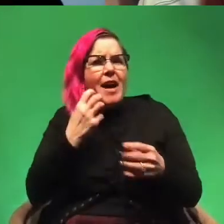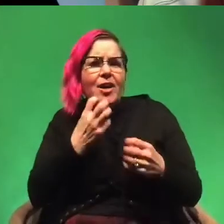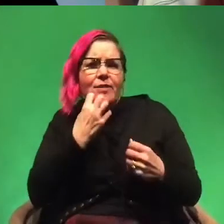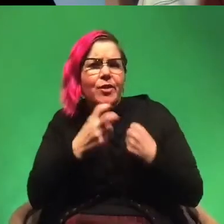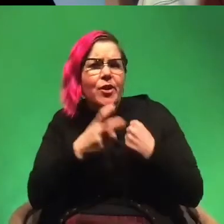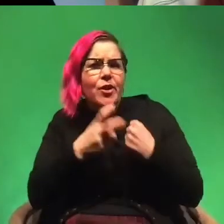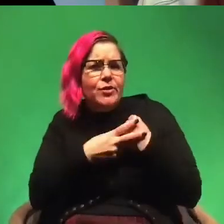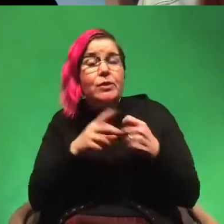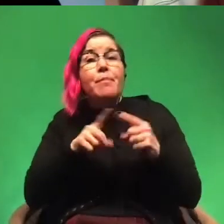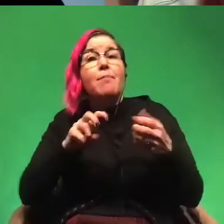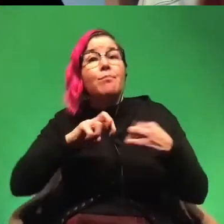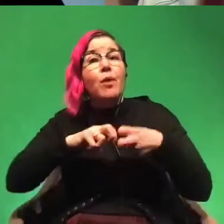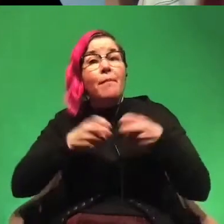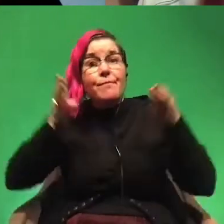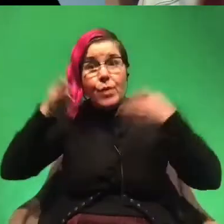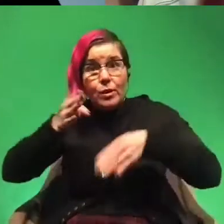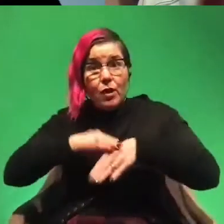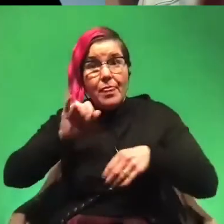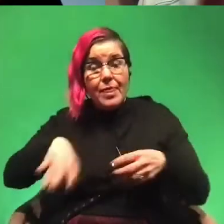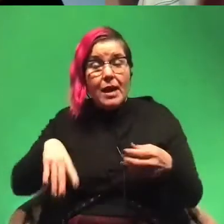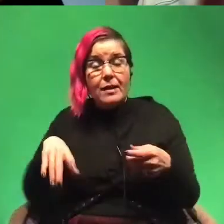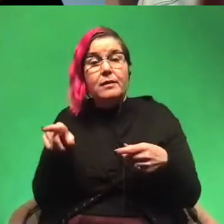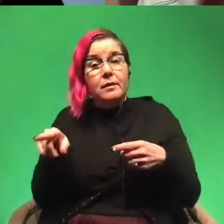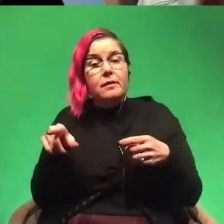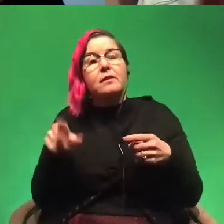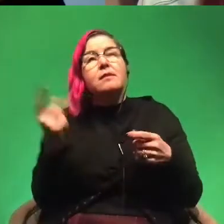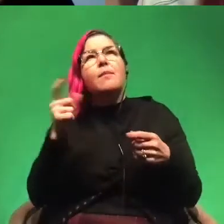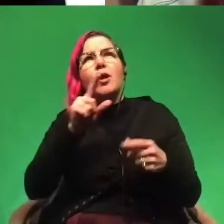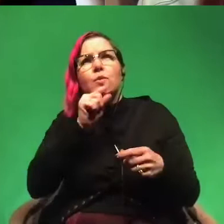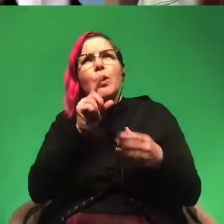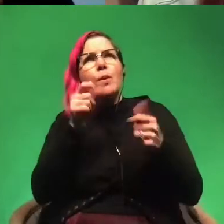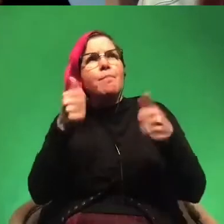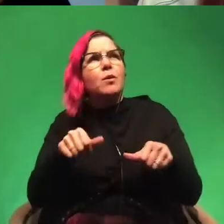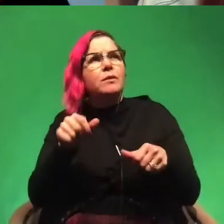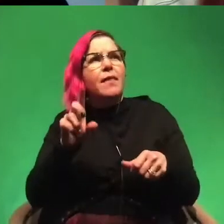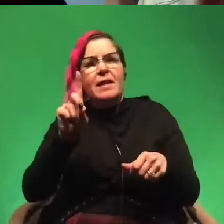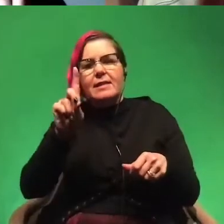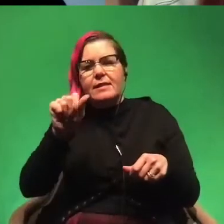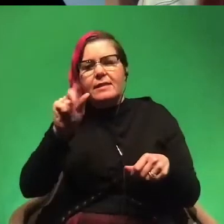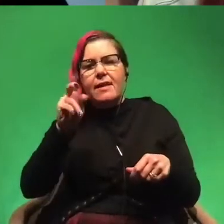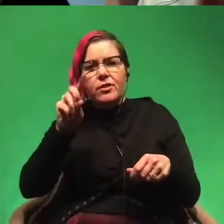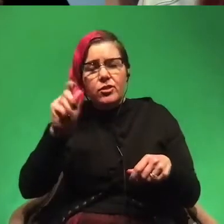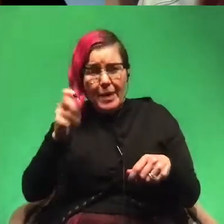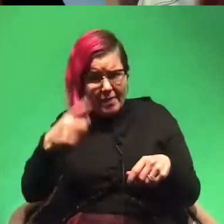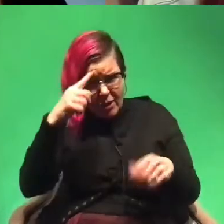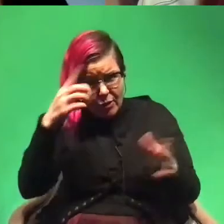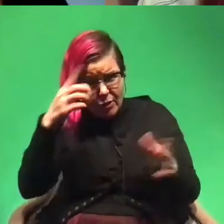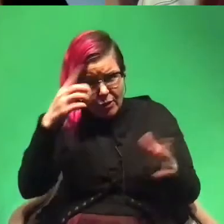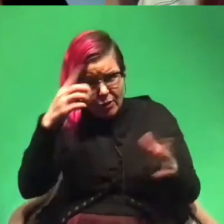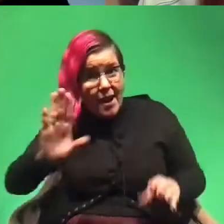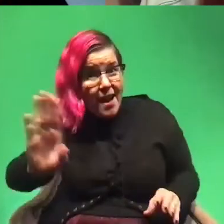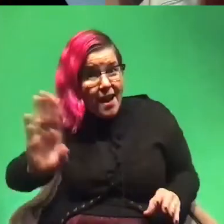problem with focusing so much on that is someone on Twitter posted, I think it was, like, David Schiffman. I think you're on here, so hi. I think you posted a